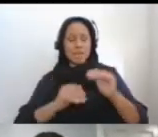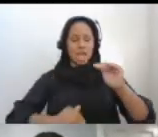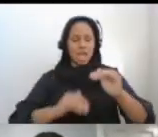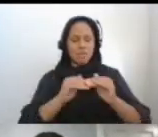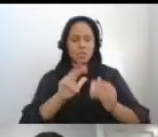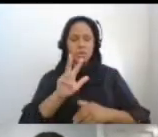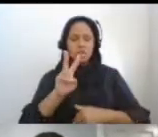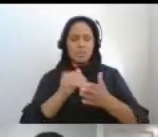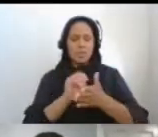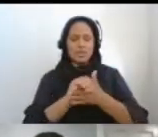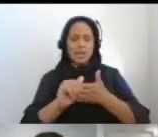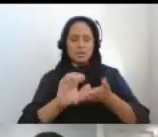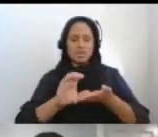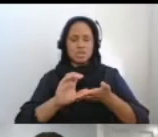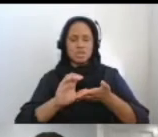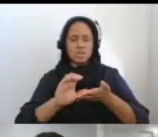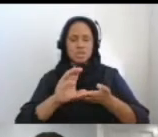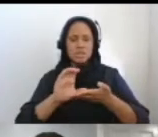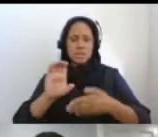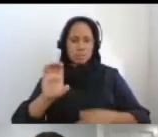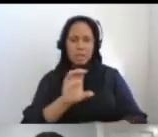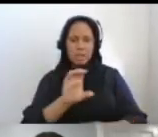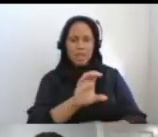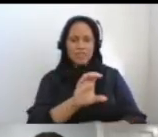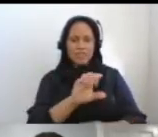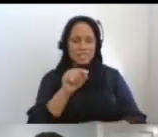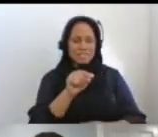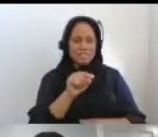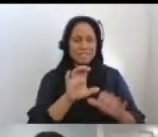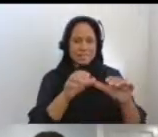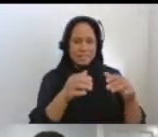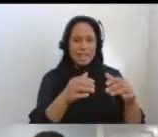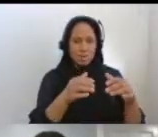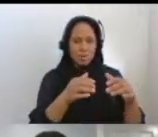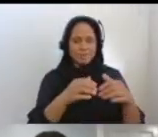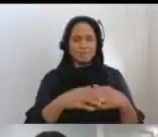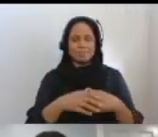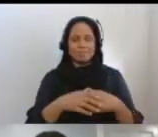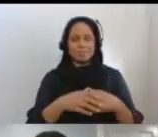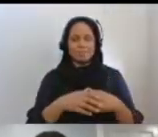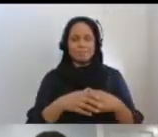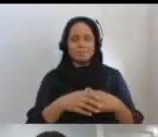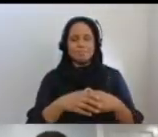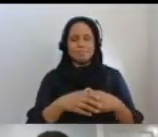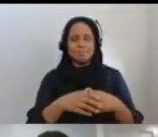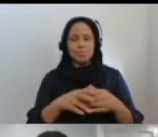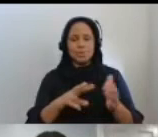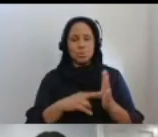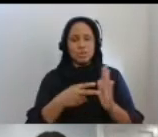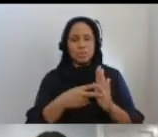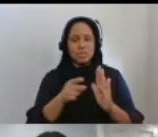that $40,000 in this category, which means that you only